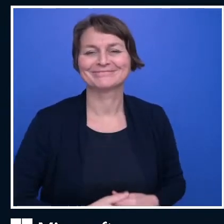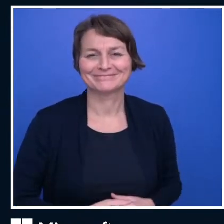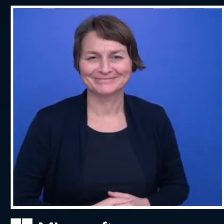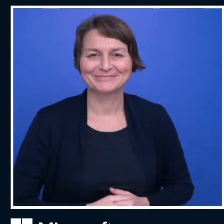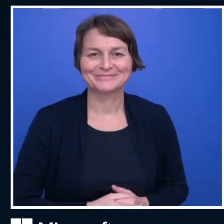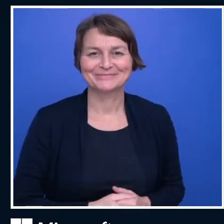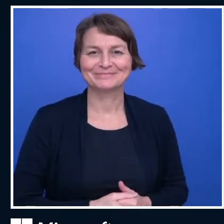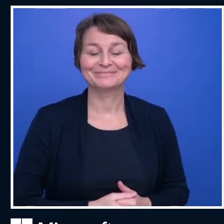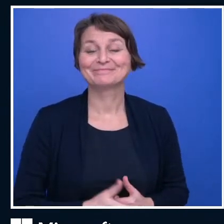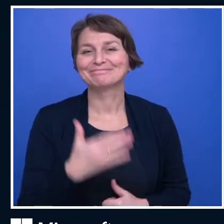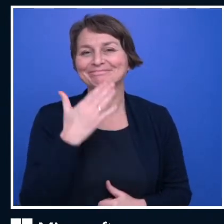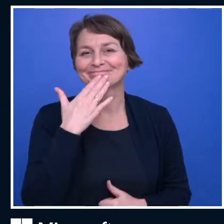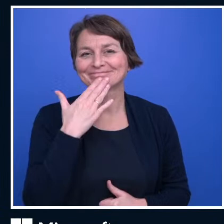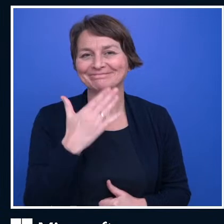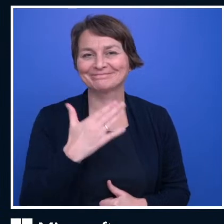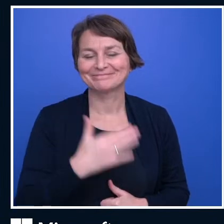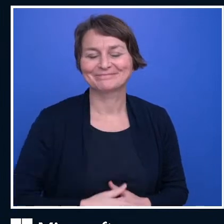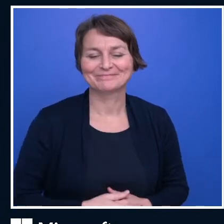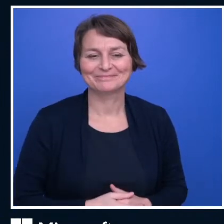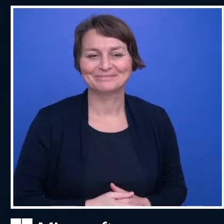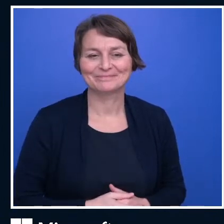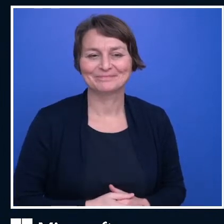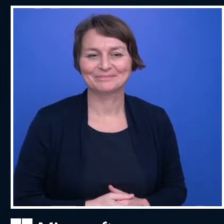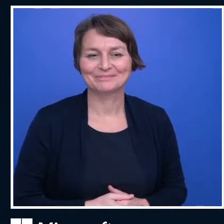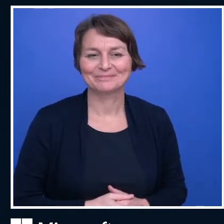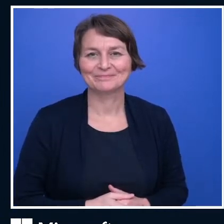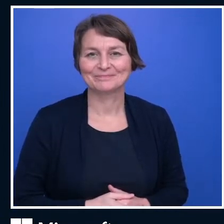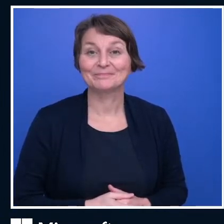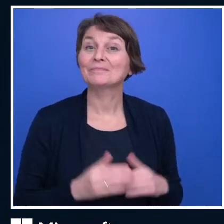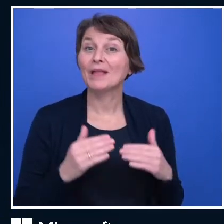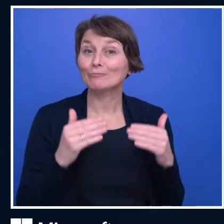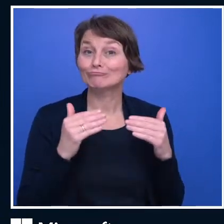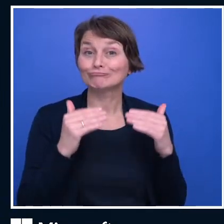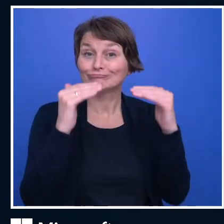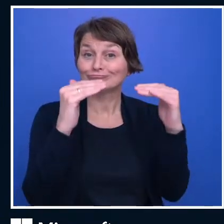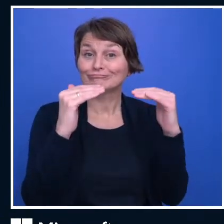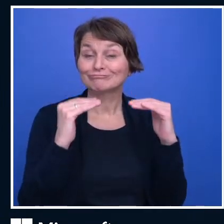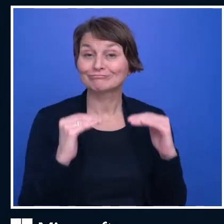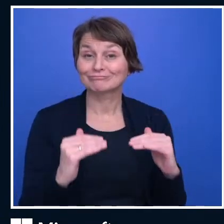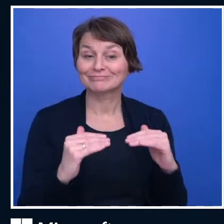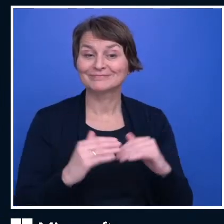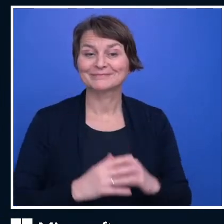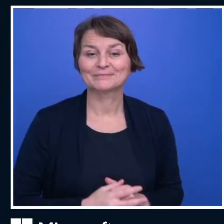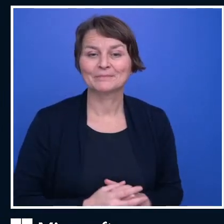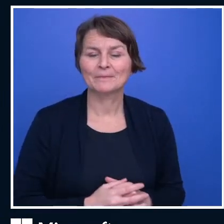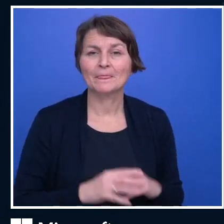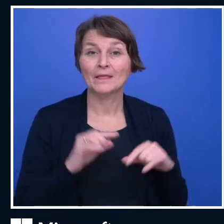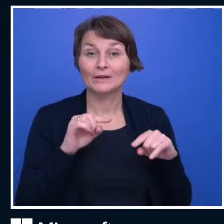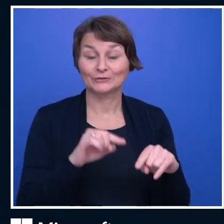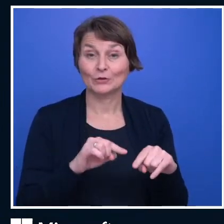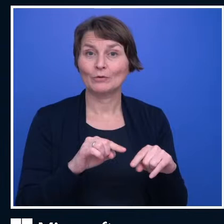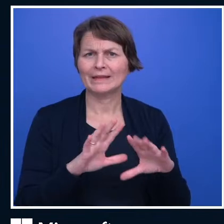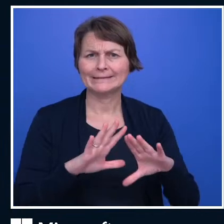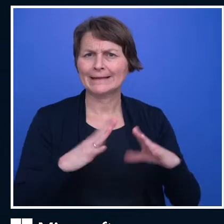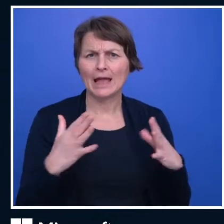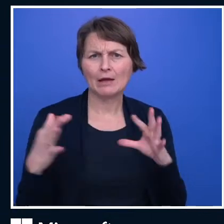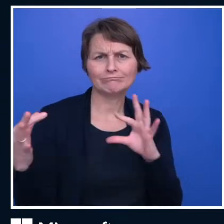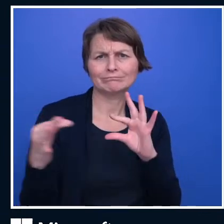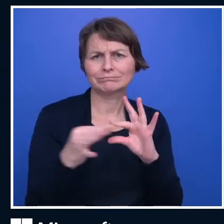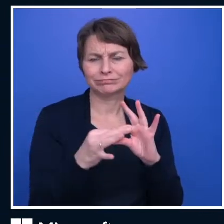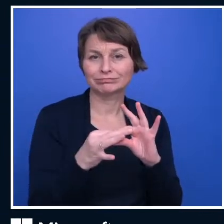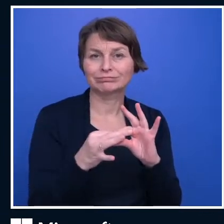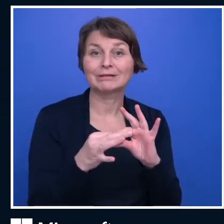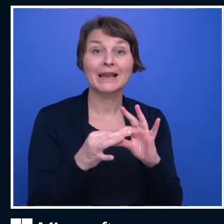you. Yeah. Moving forward. So this is completely based on the human perception,